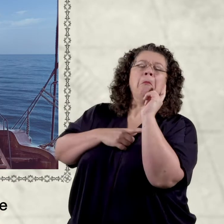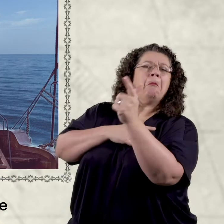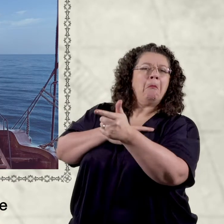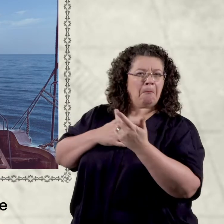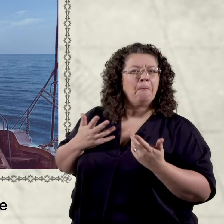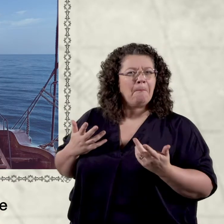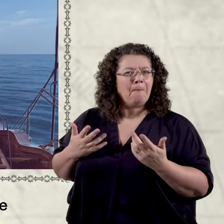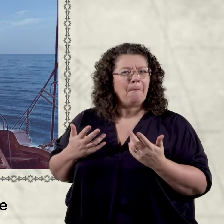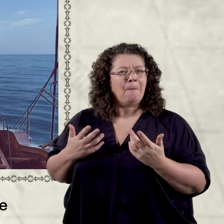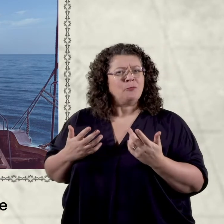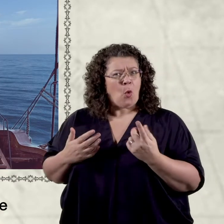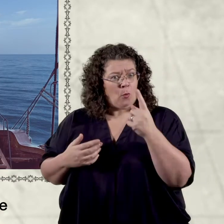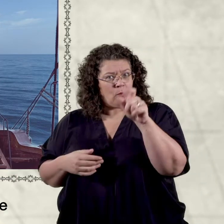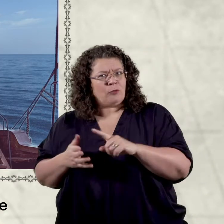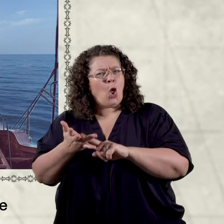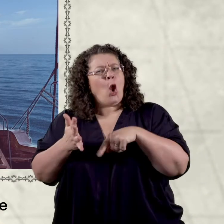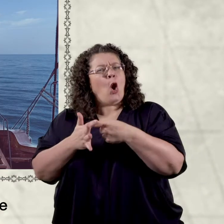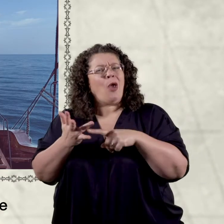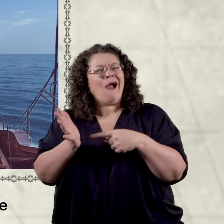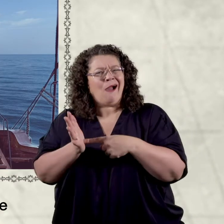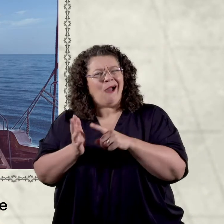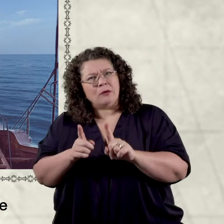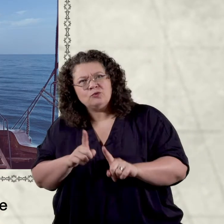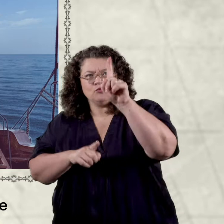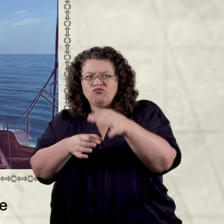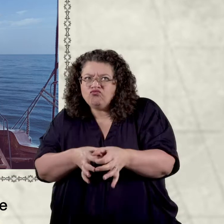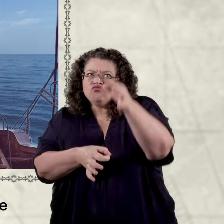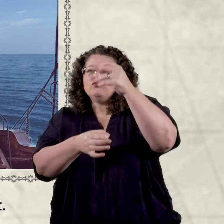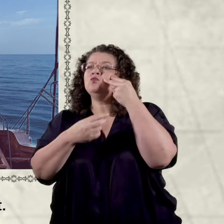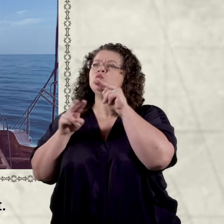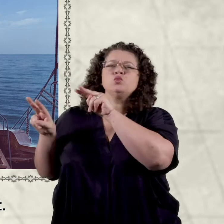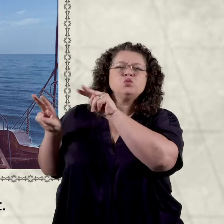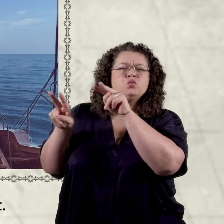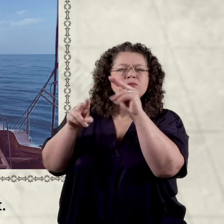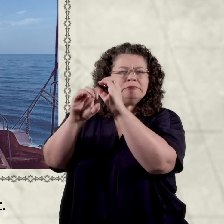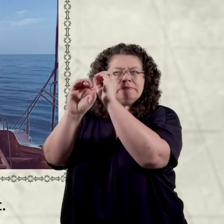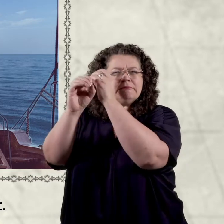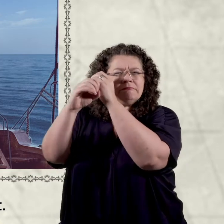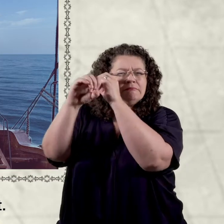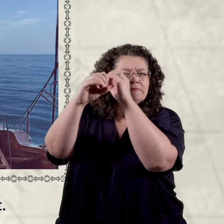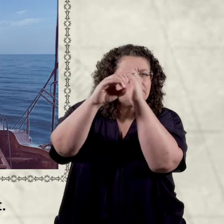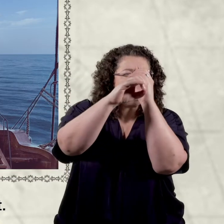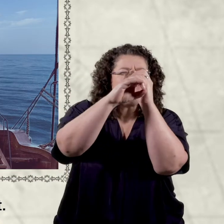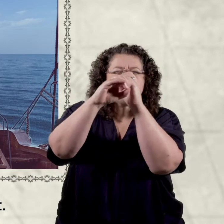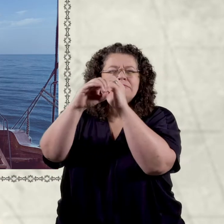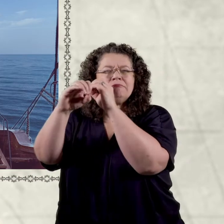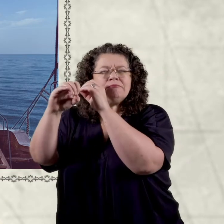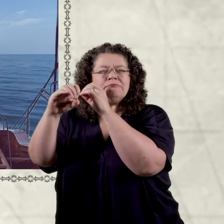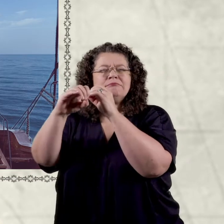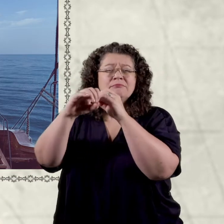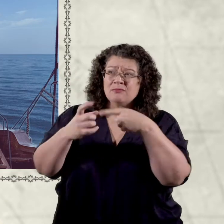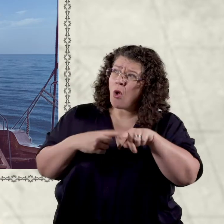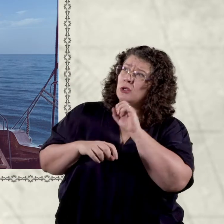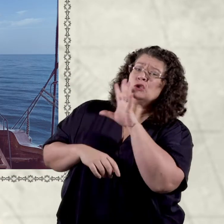what happened? Lookout went to the top of a crow's nest with his telescope to see if the captain was indeed correct. And we